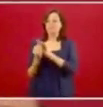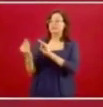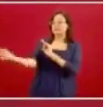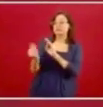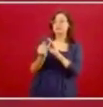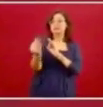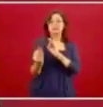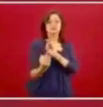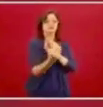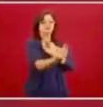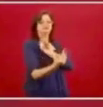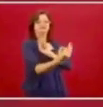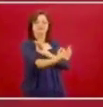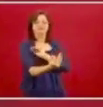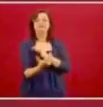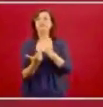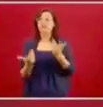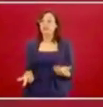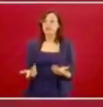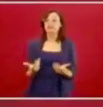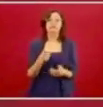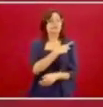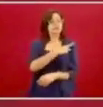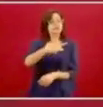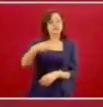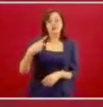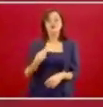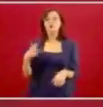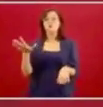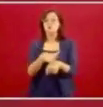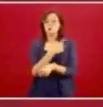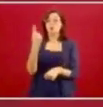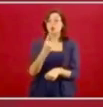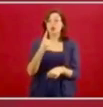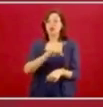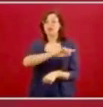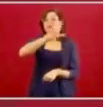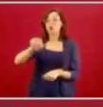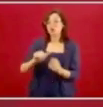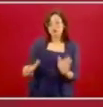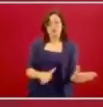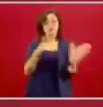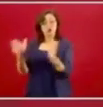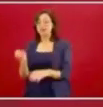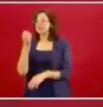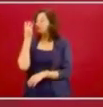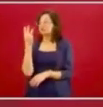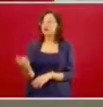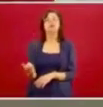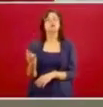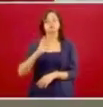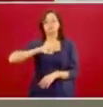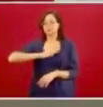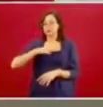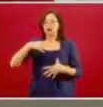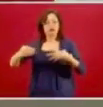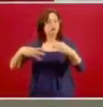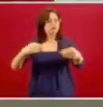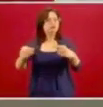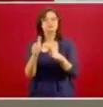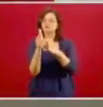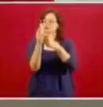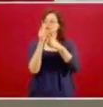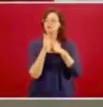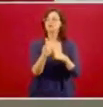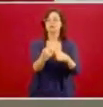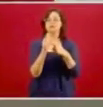no vaccine, and the only way we have to decrease the infection rate and to decrease to the utmost